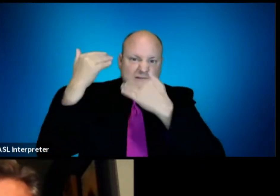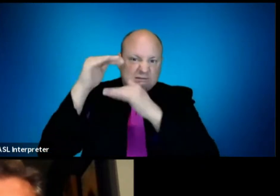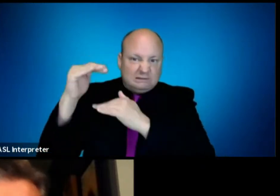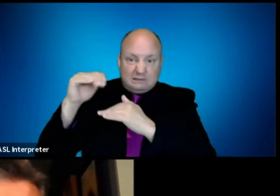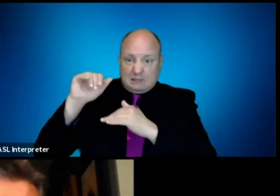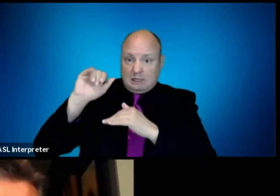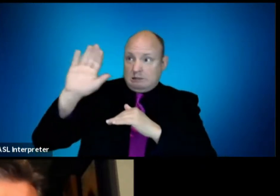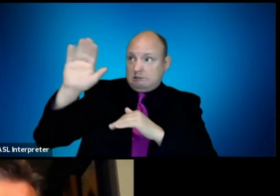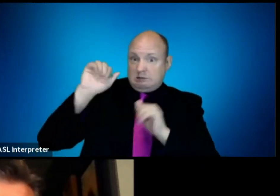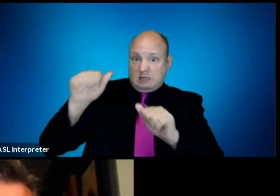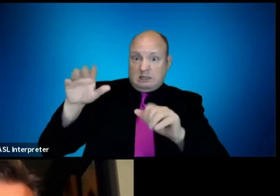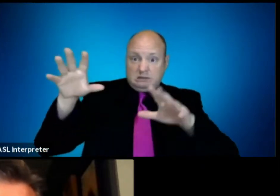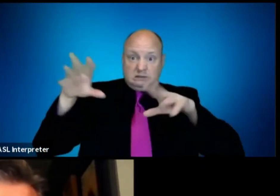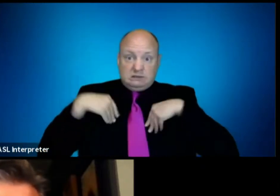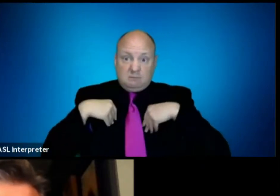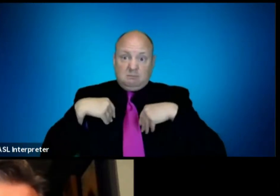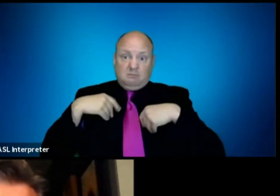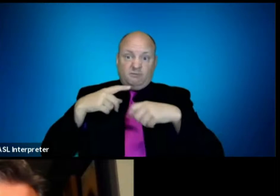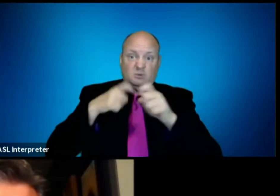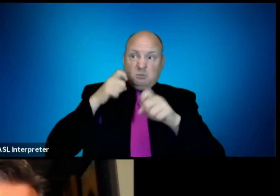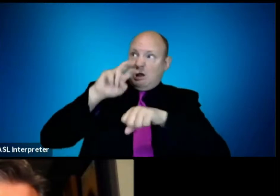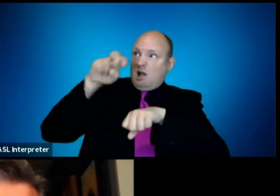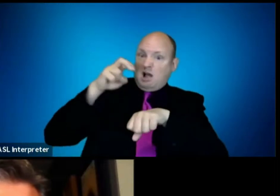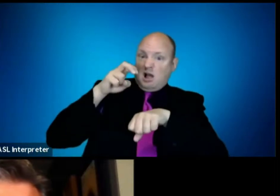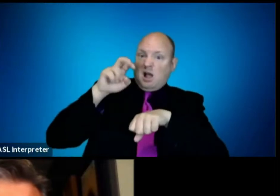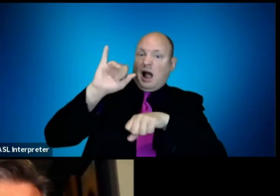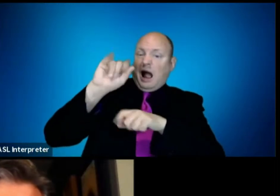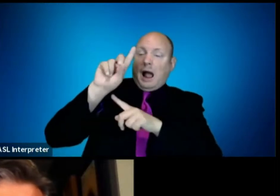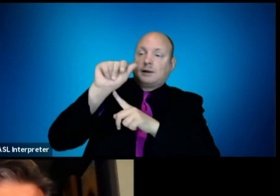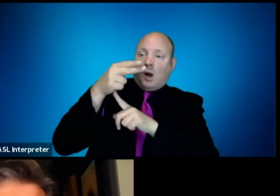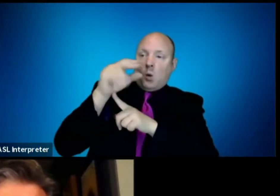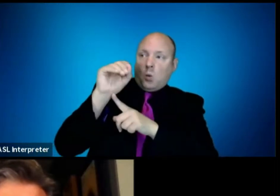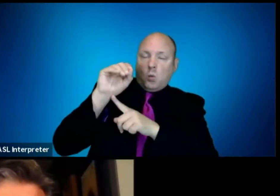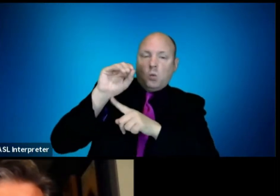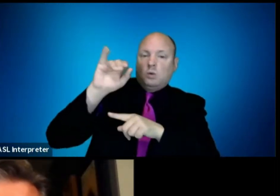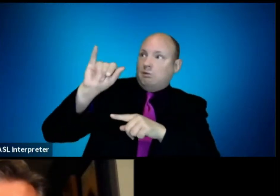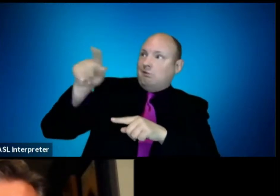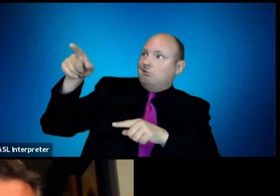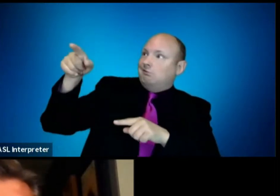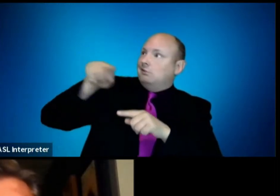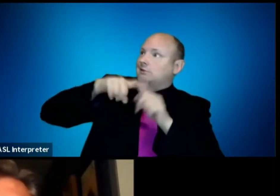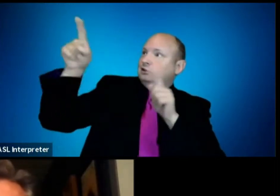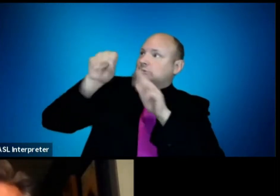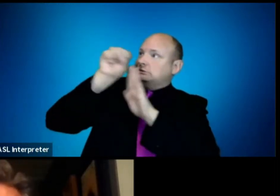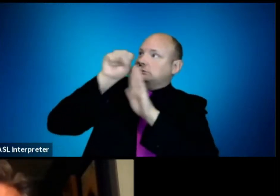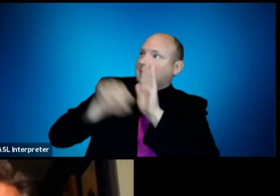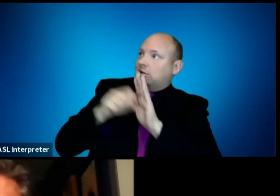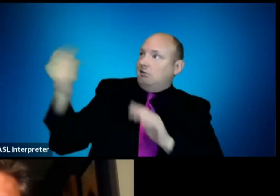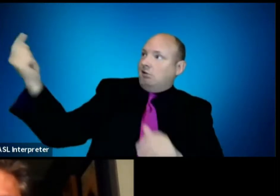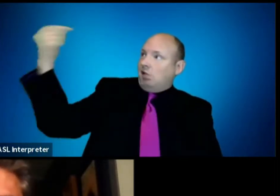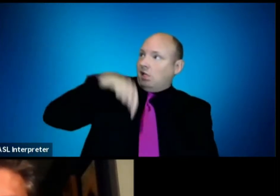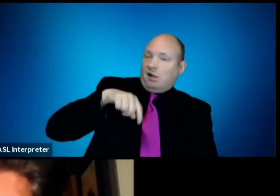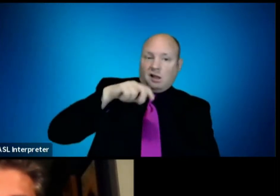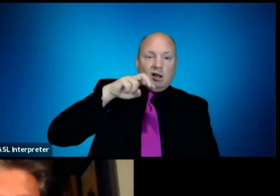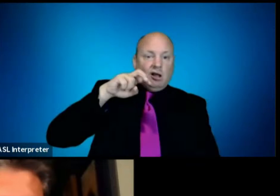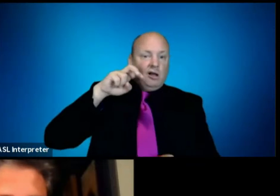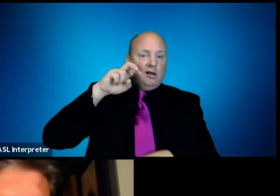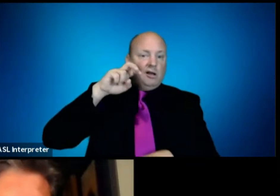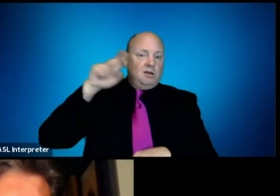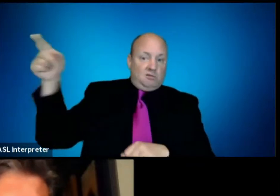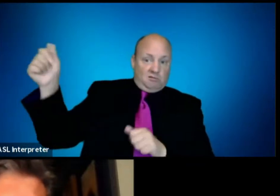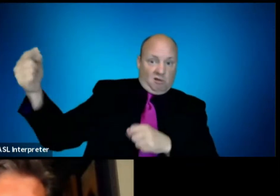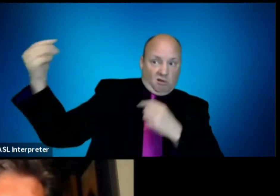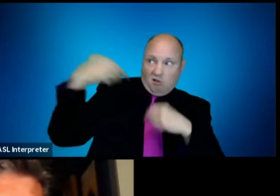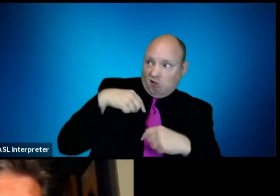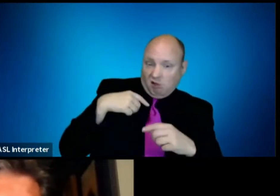in Oregon in any way. And then the second thing, just following up on what some others have asked as we head into winter here, you mentioned that